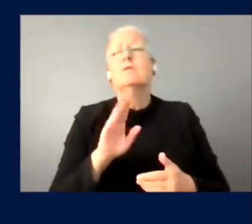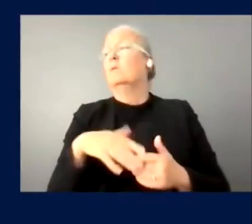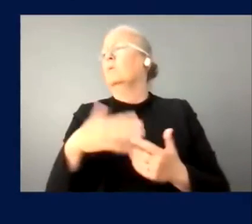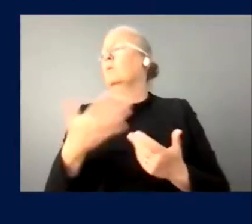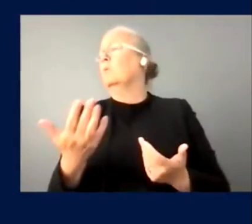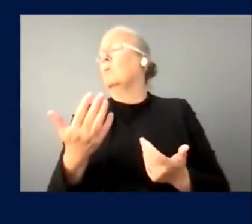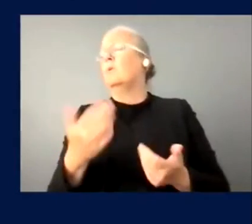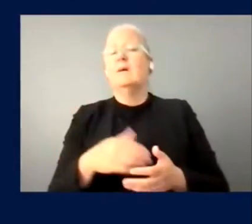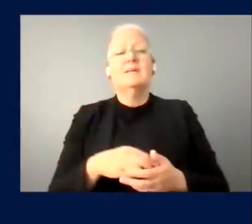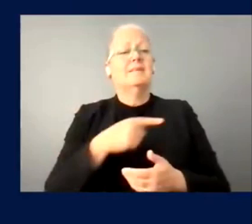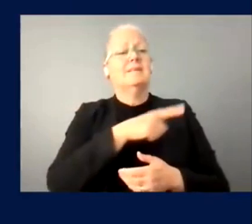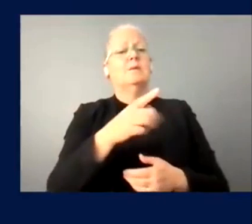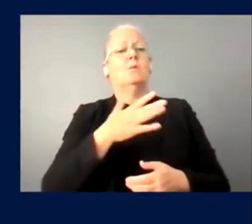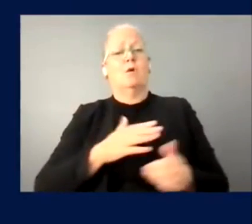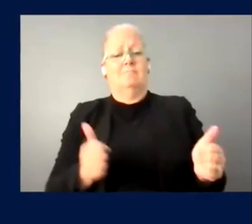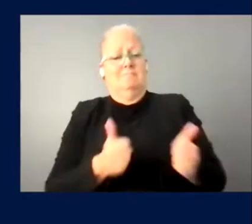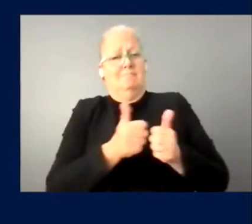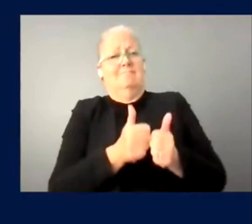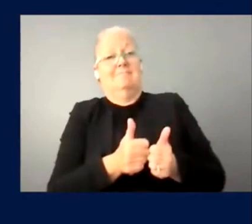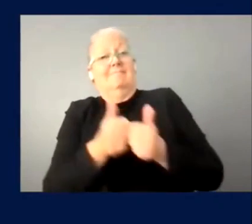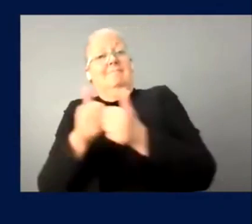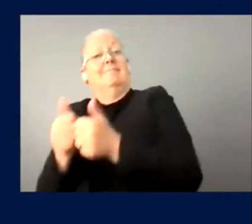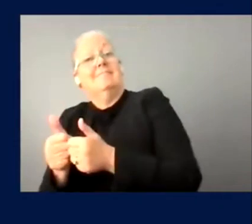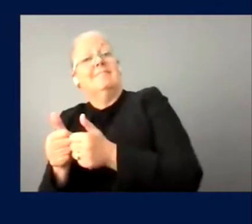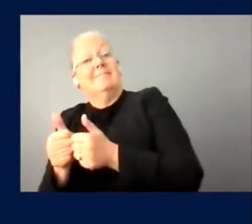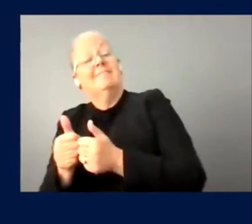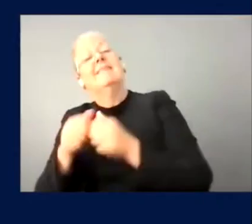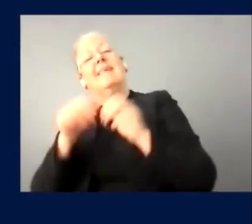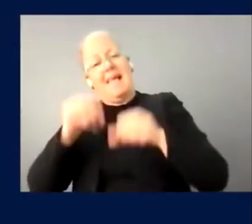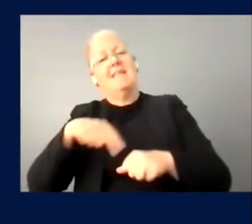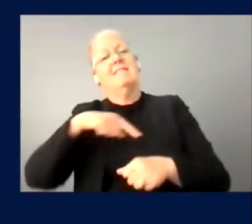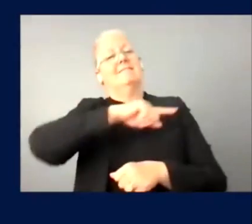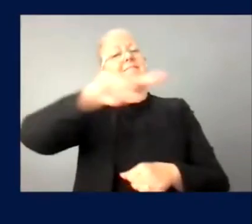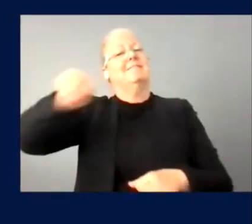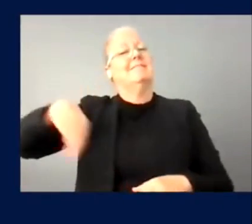companion accompany them. And then,